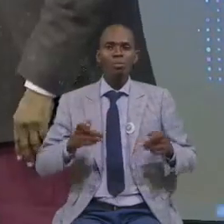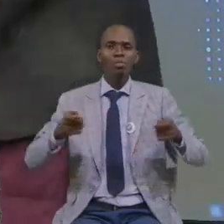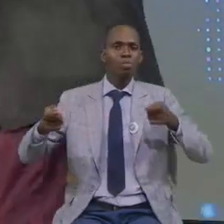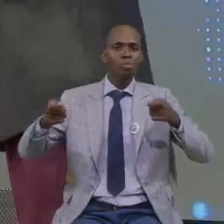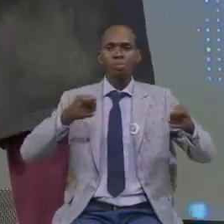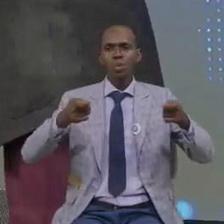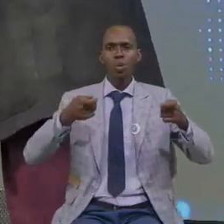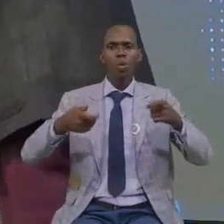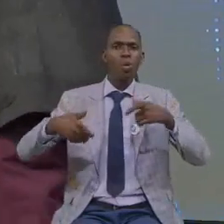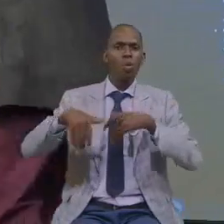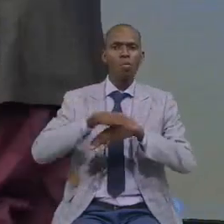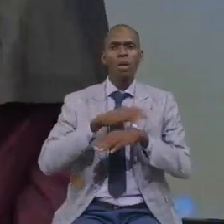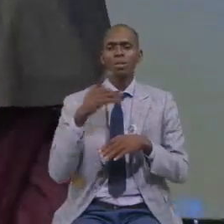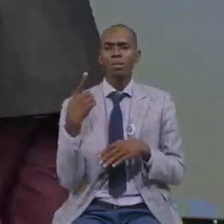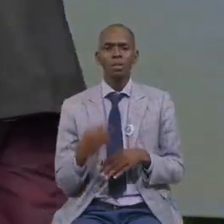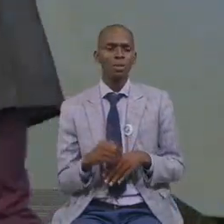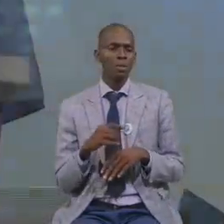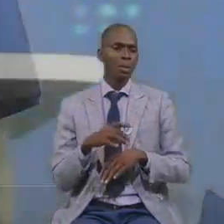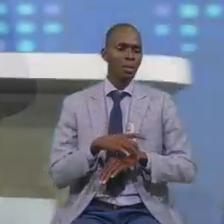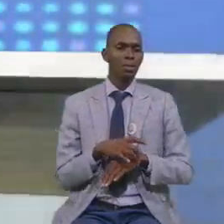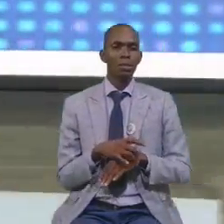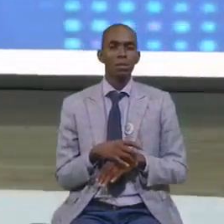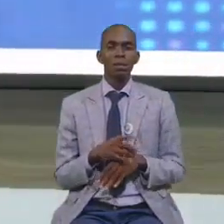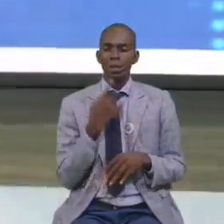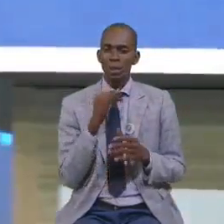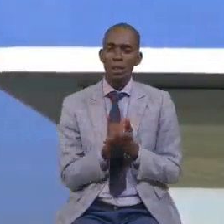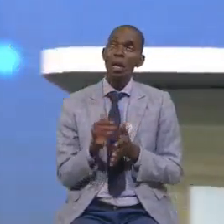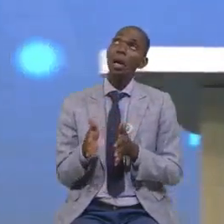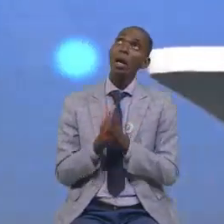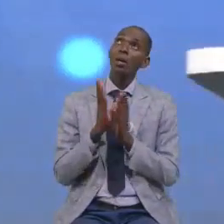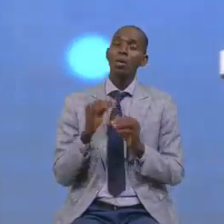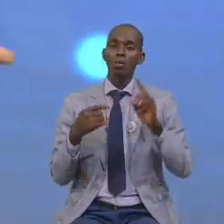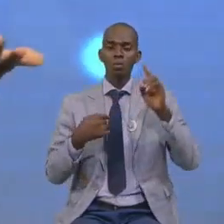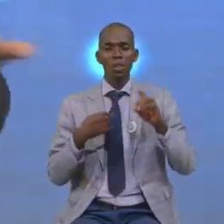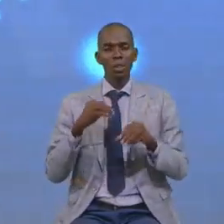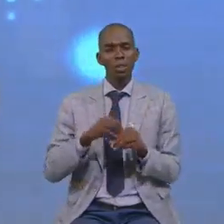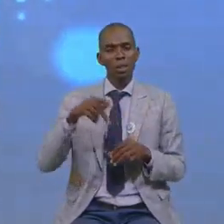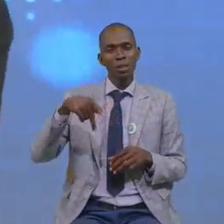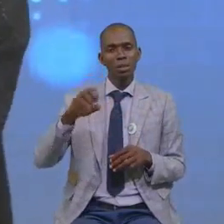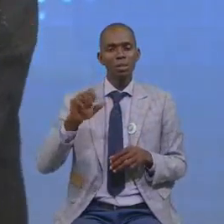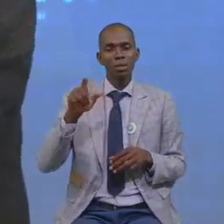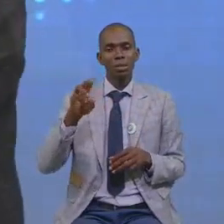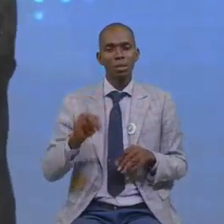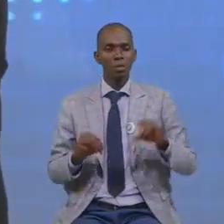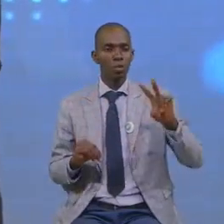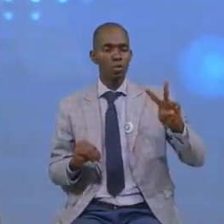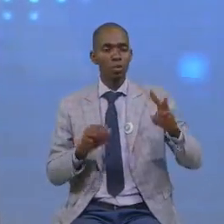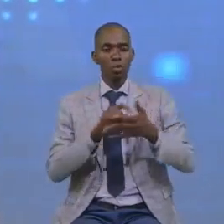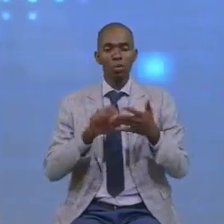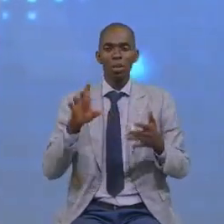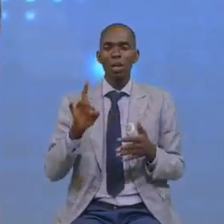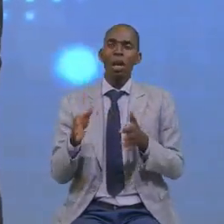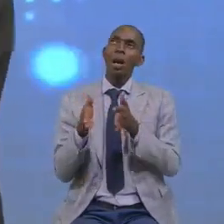heathen. It says, ask of me. In Psalm 2 verse 8, ask of me and I will give you